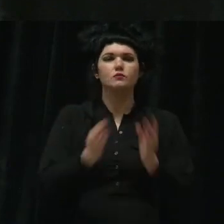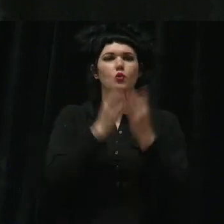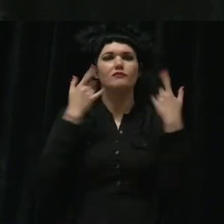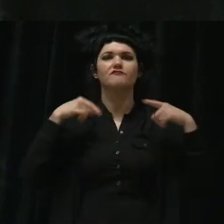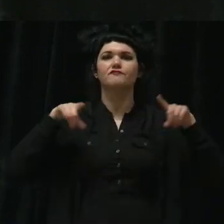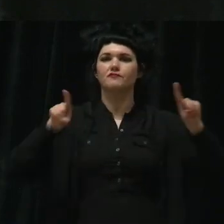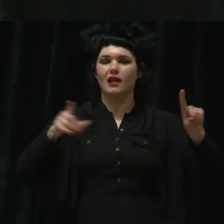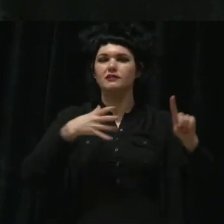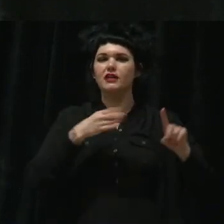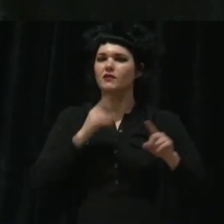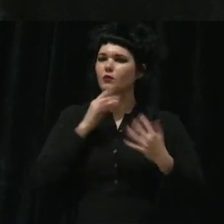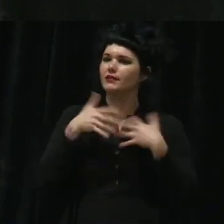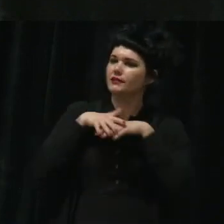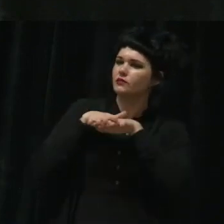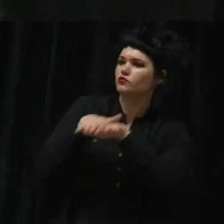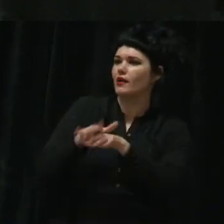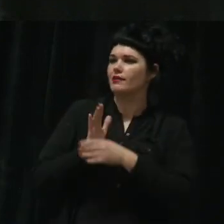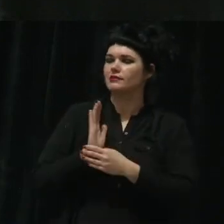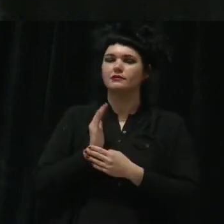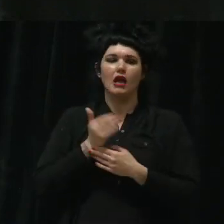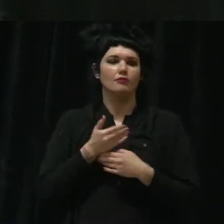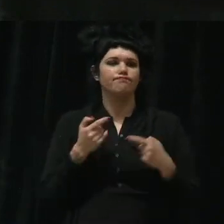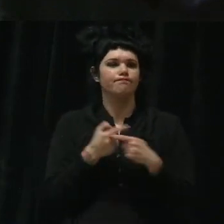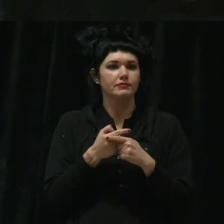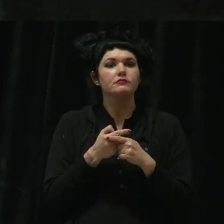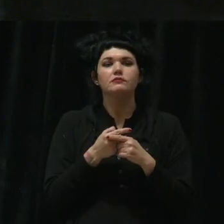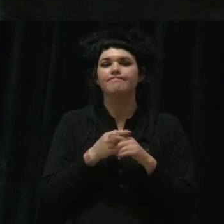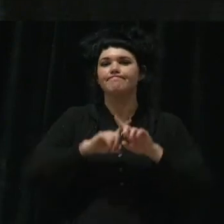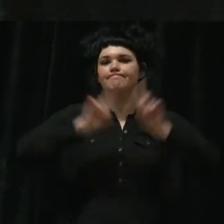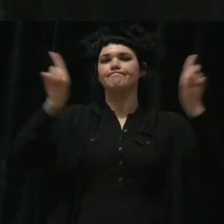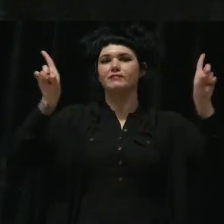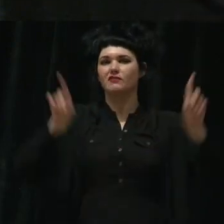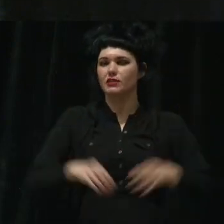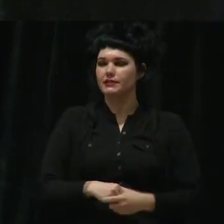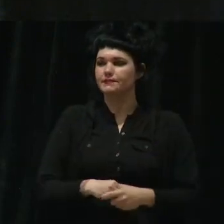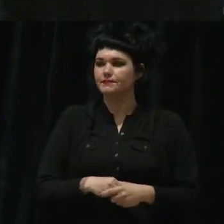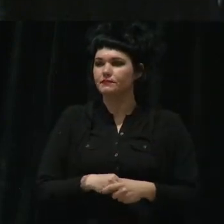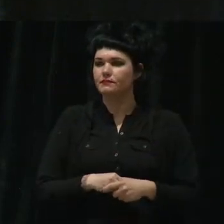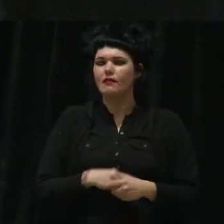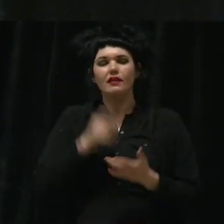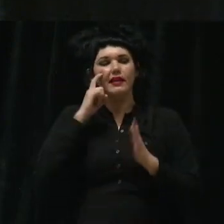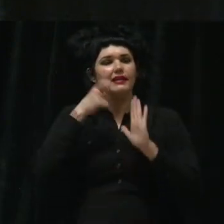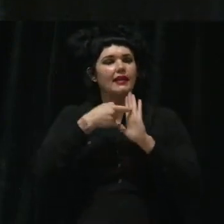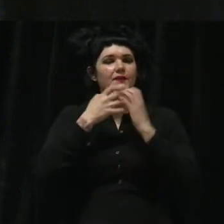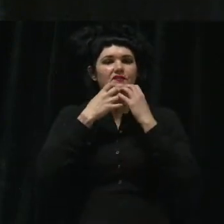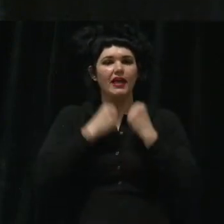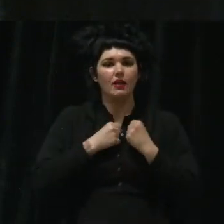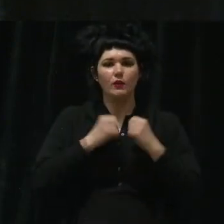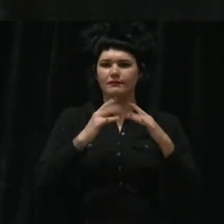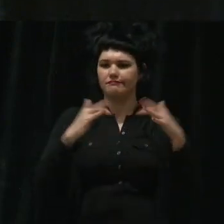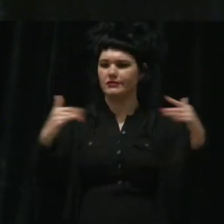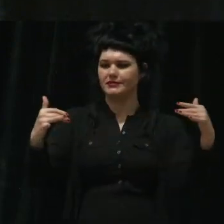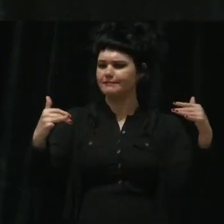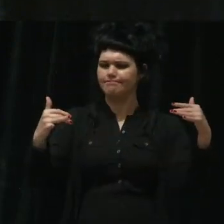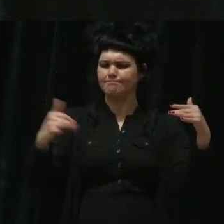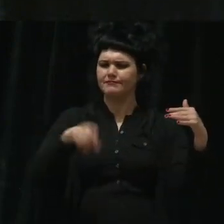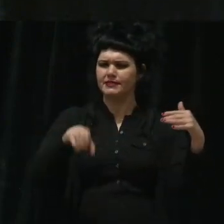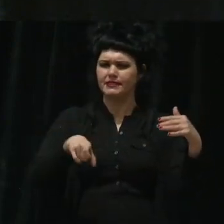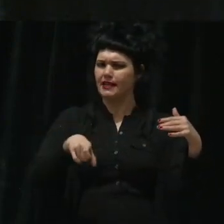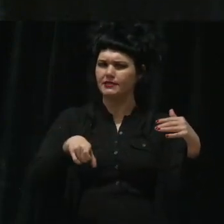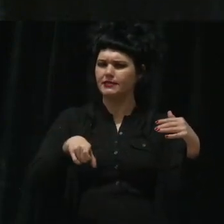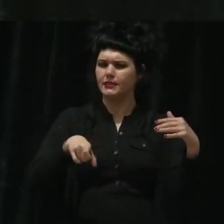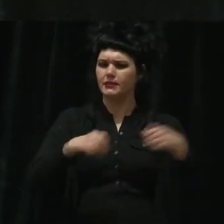integrating across our differences. Acknowledging and valuing diversity does not necessarily lead